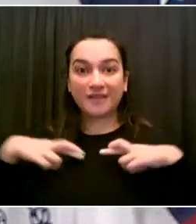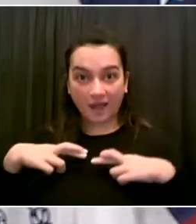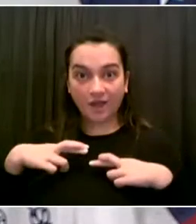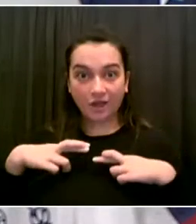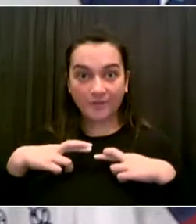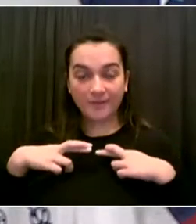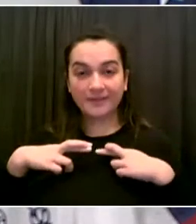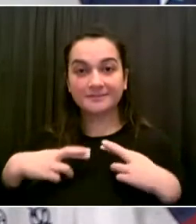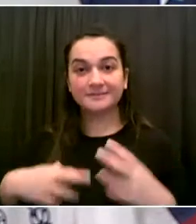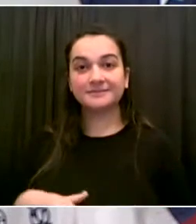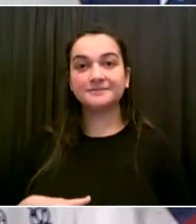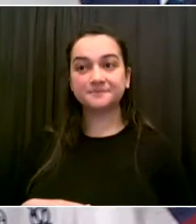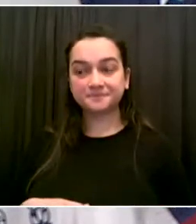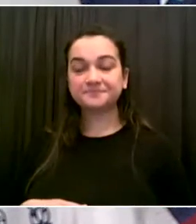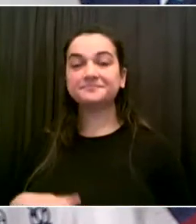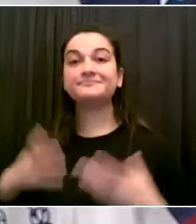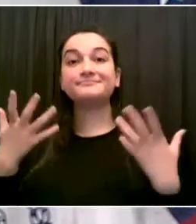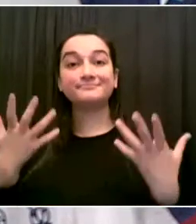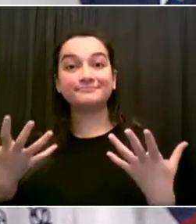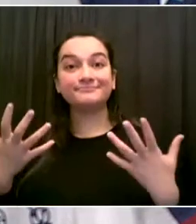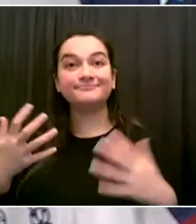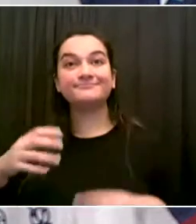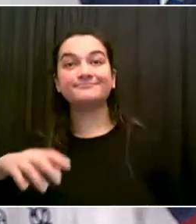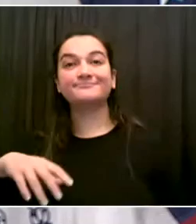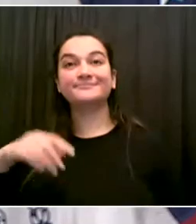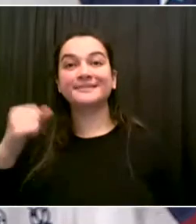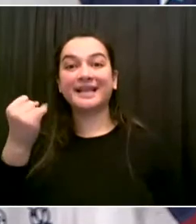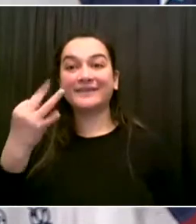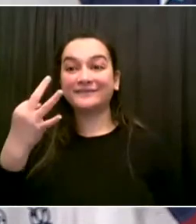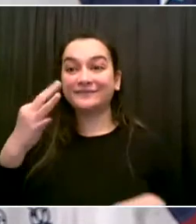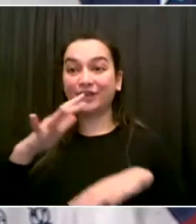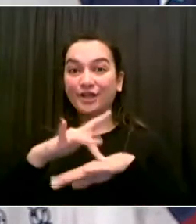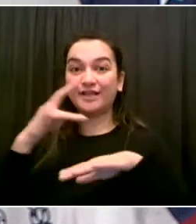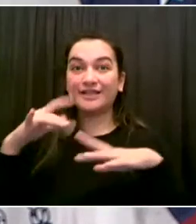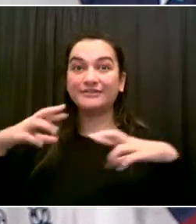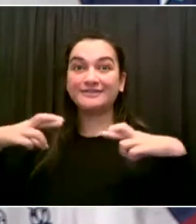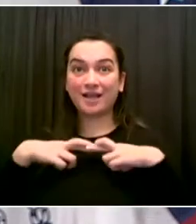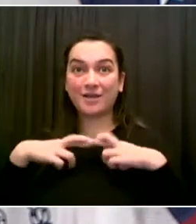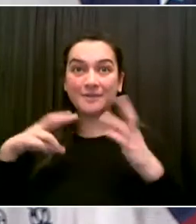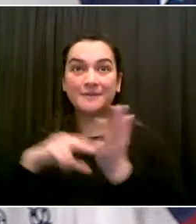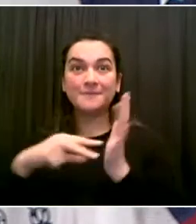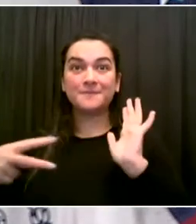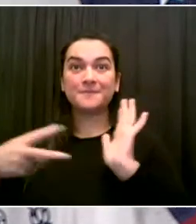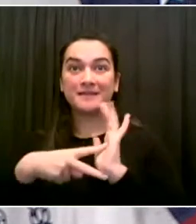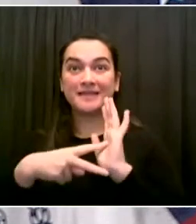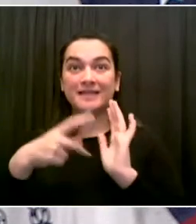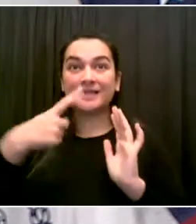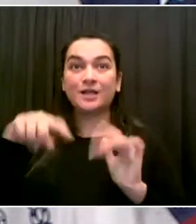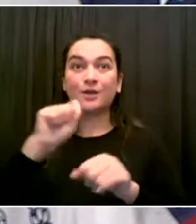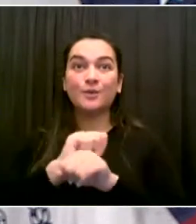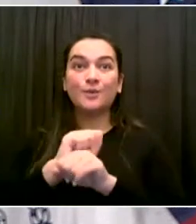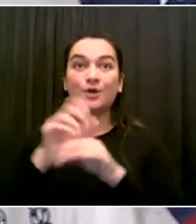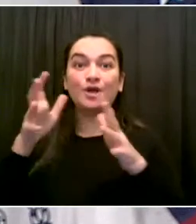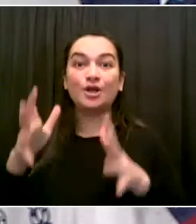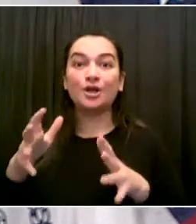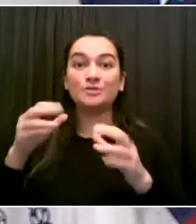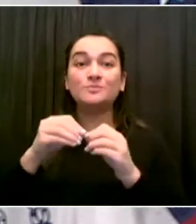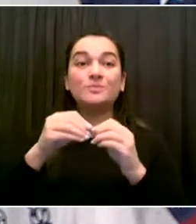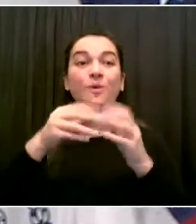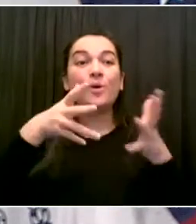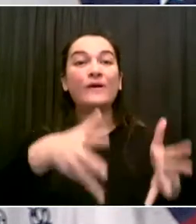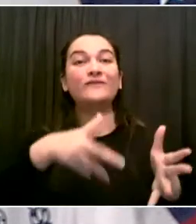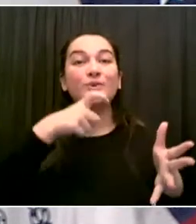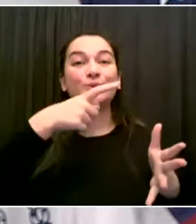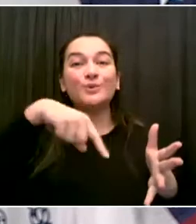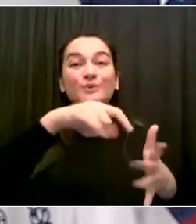on this workforce. Can you talk about the parameters that go into the thought behind this? Do you support it? And give us a TikTok so